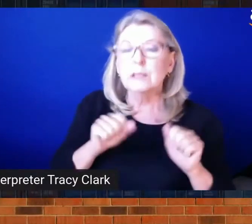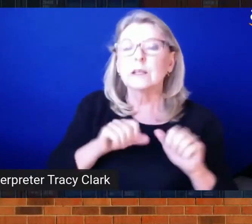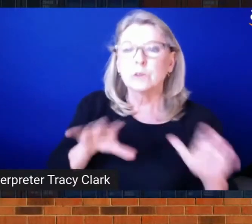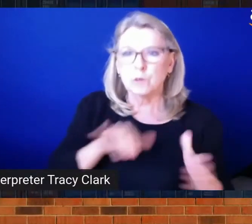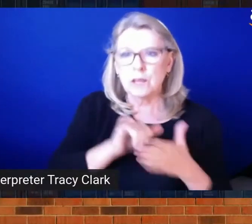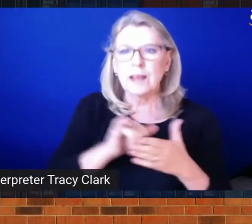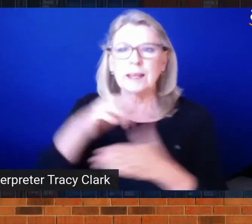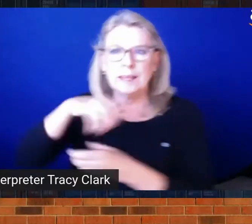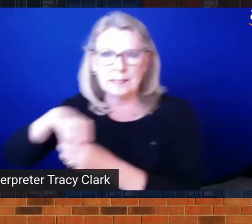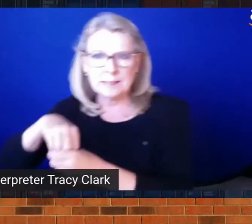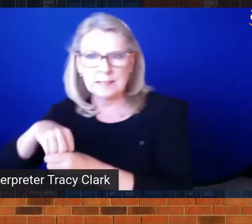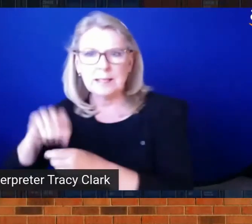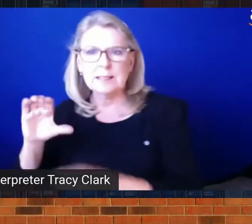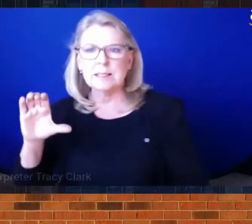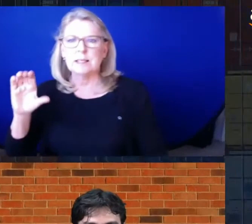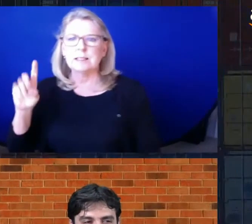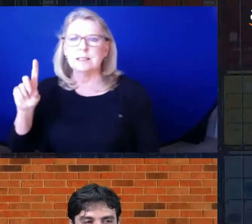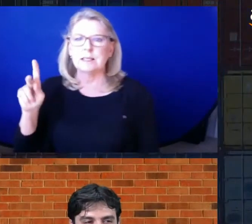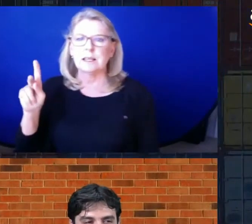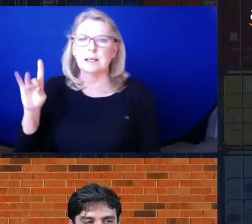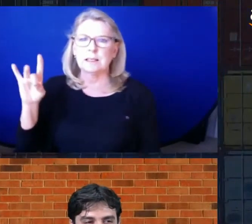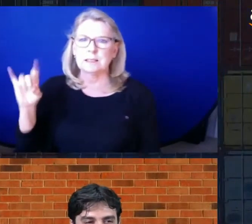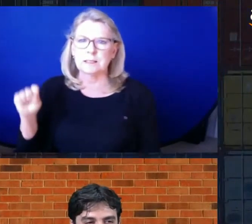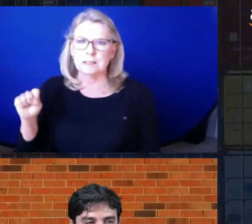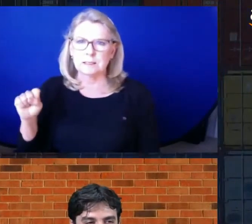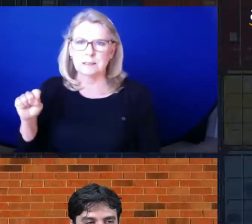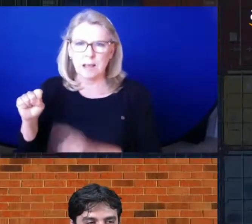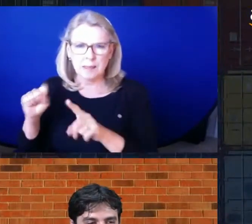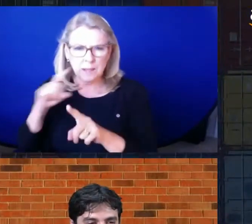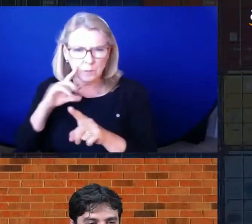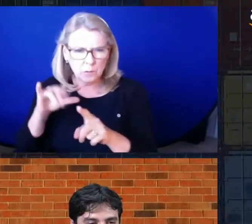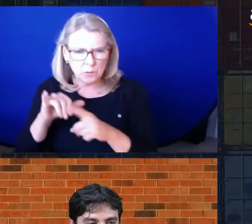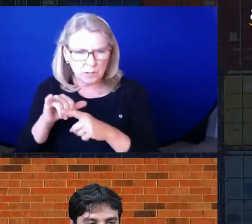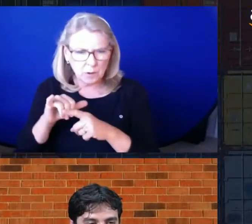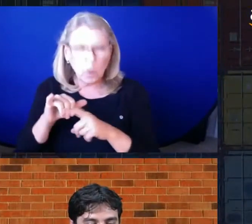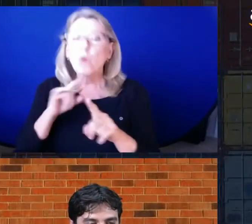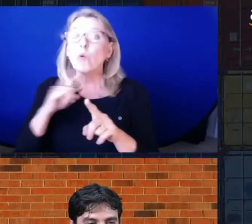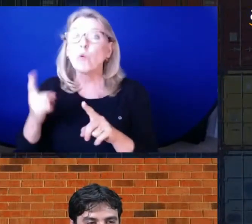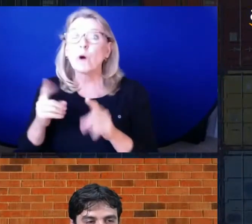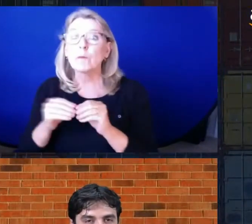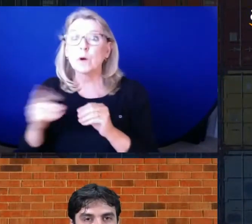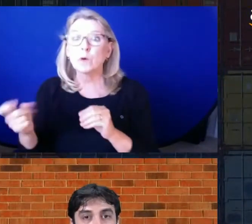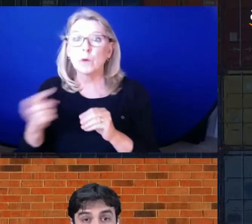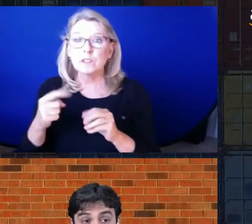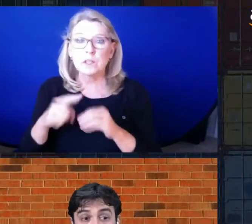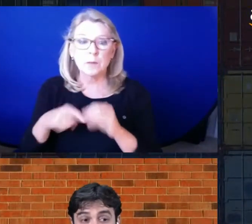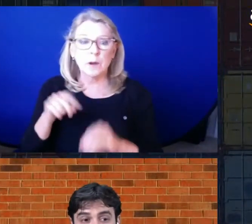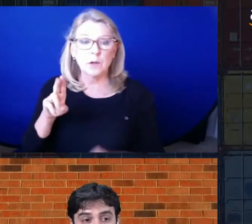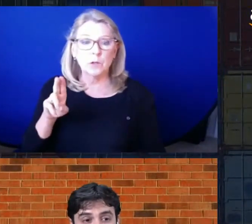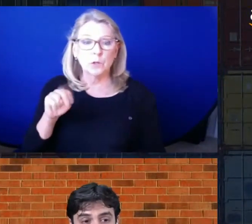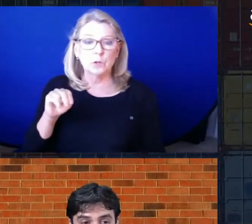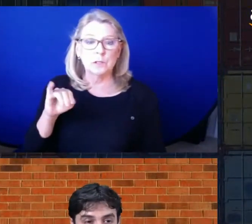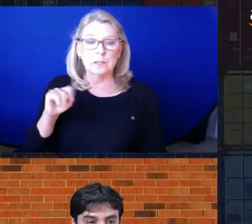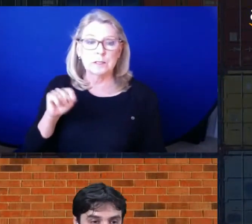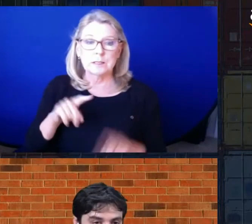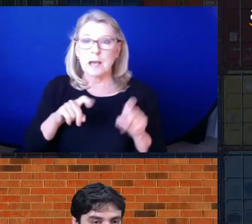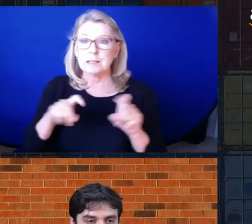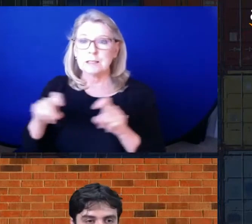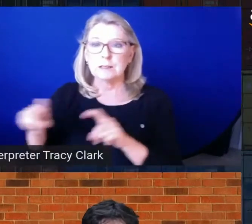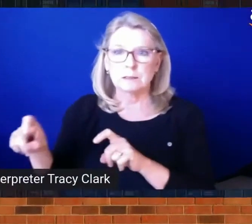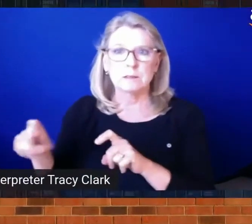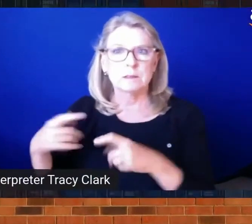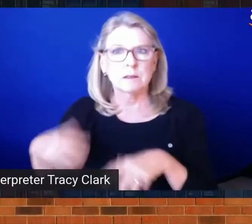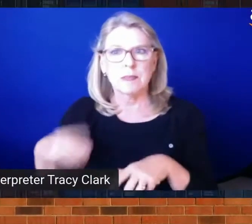I think that was most of the questions. Oh, one other question I saw come in, unit testing, because that is one of the big benefits of doing code.